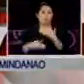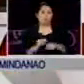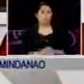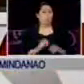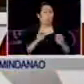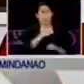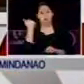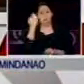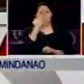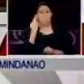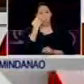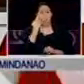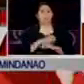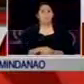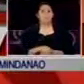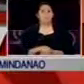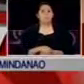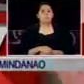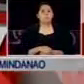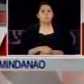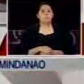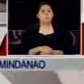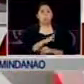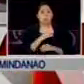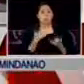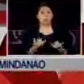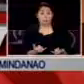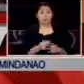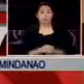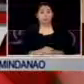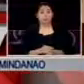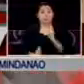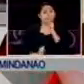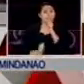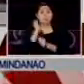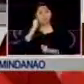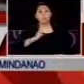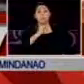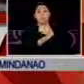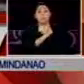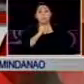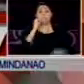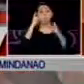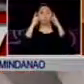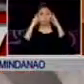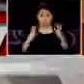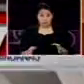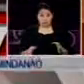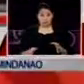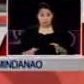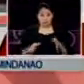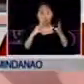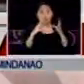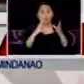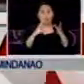Wherefore, in view of the foregoing, the majority votes to grant the prosecution's request